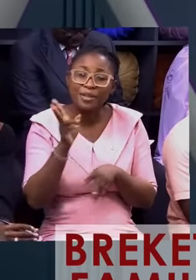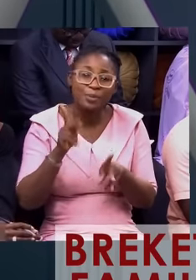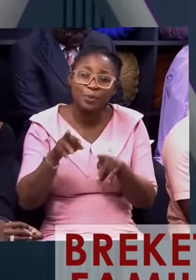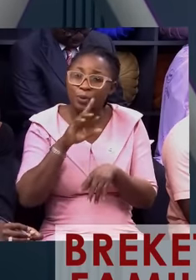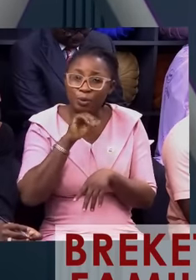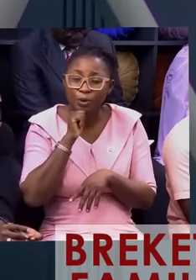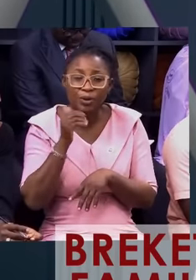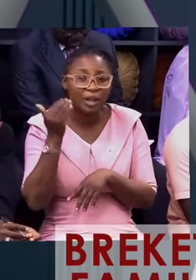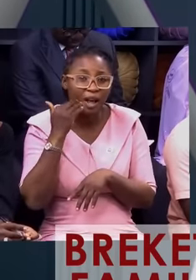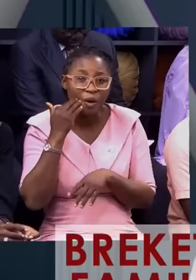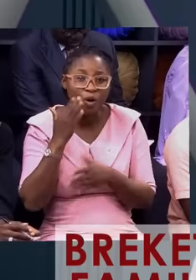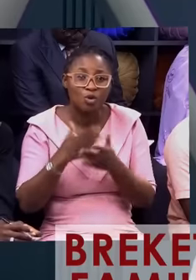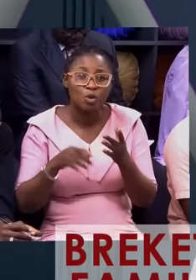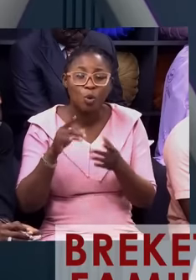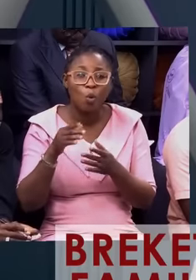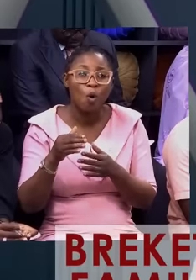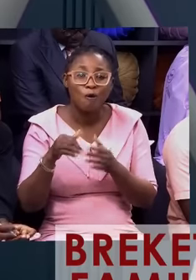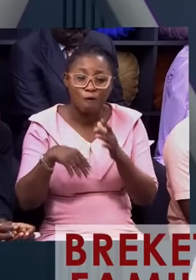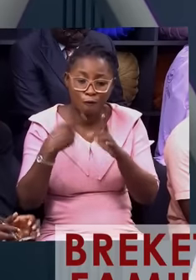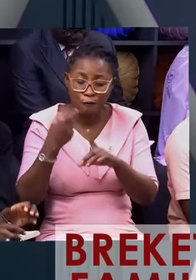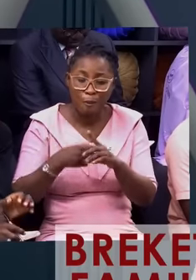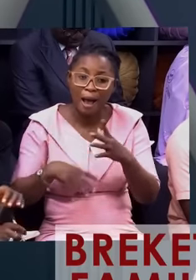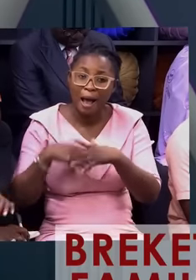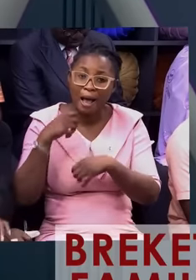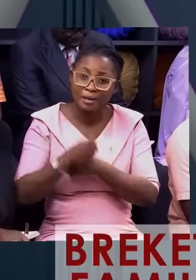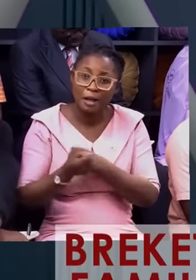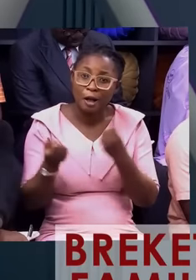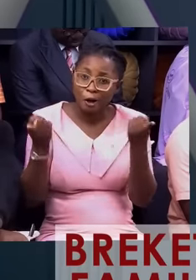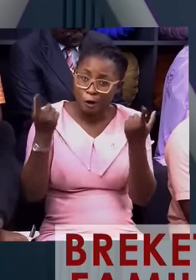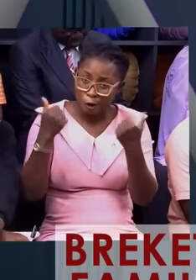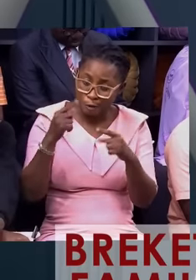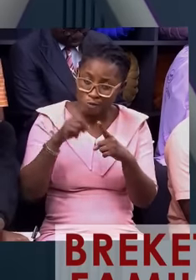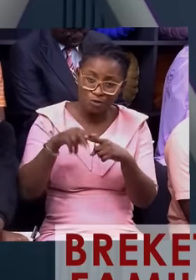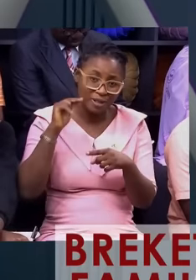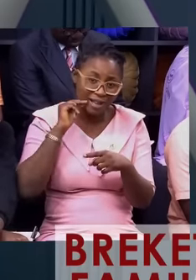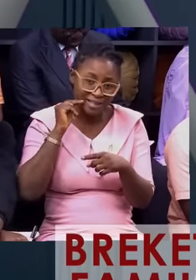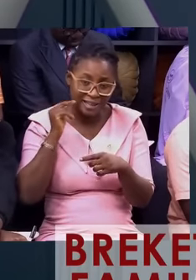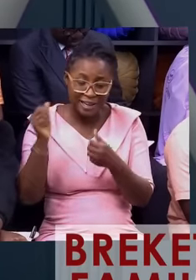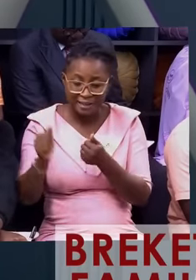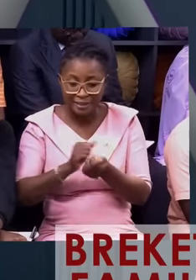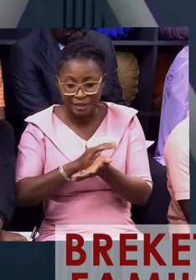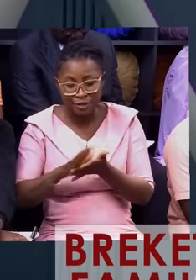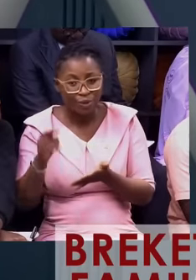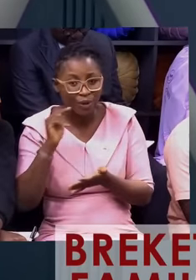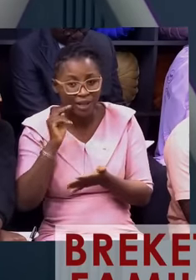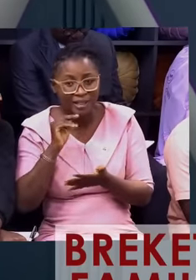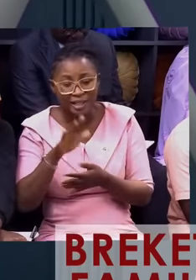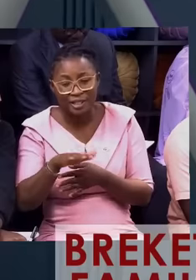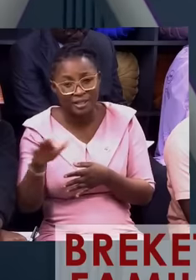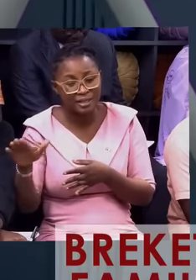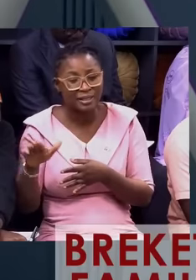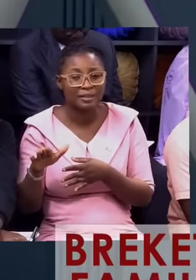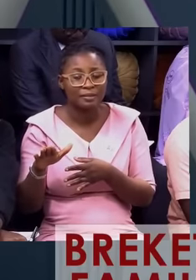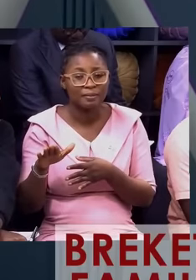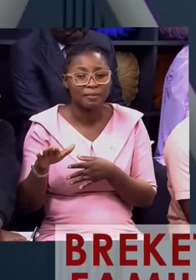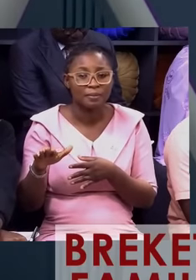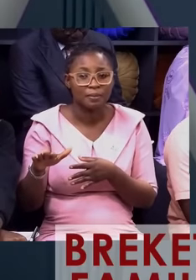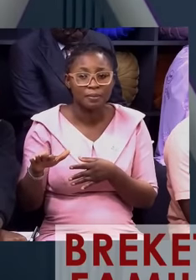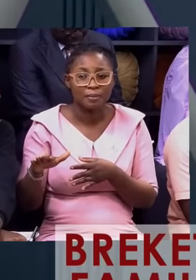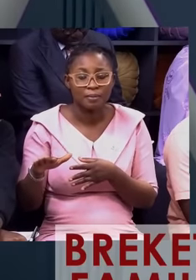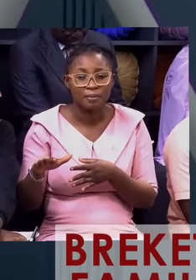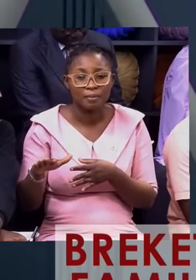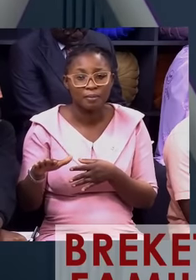somebody from outside Nigeria destroy children then how would they get confidence